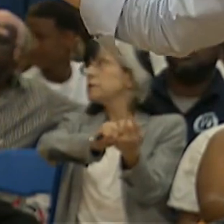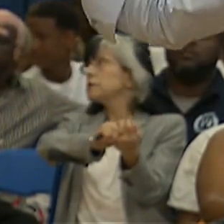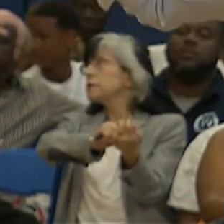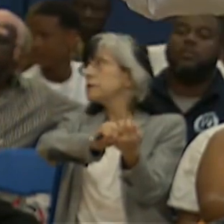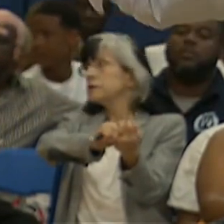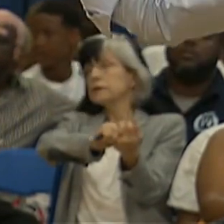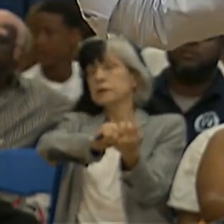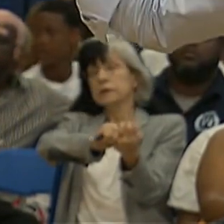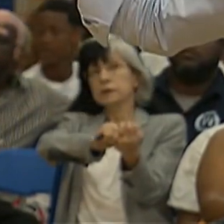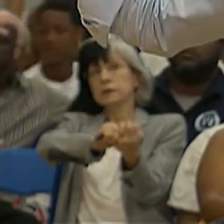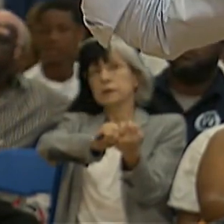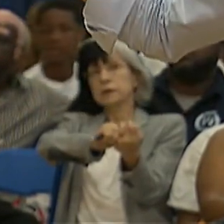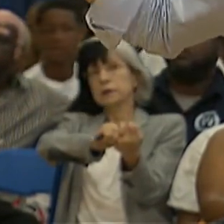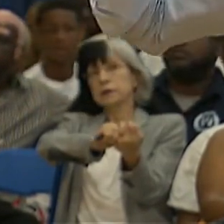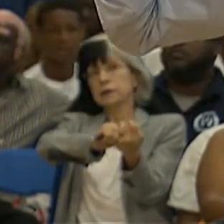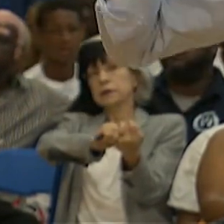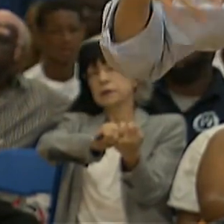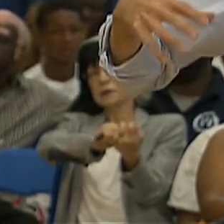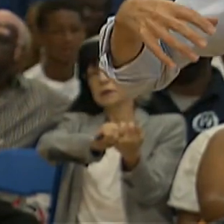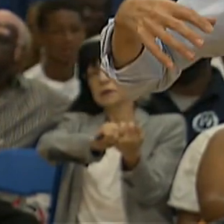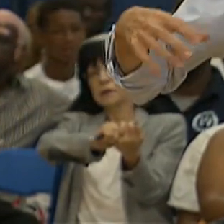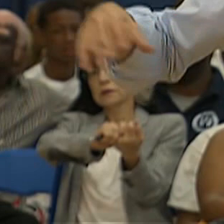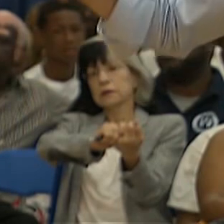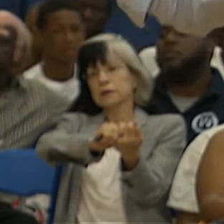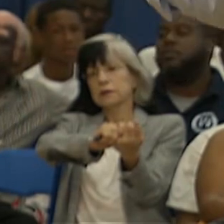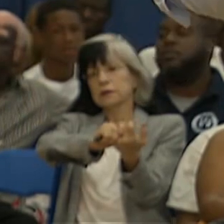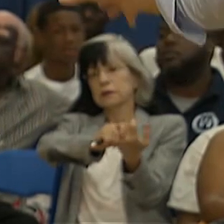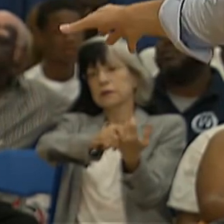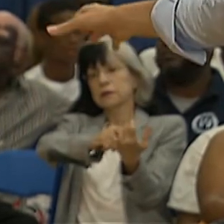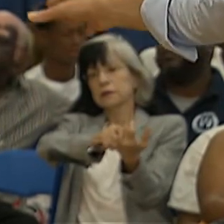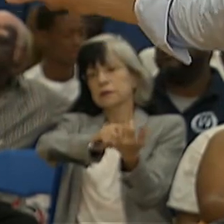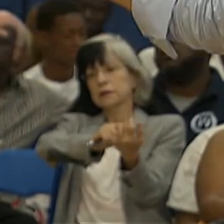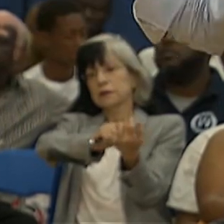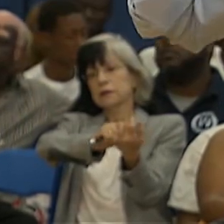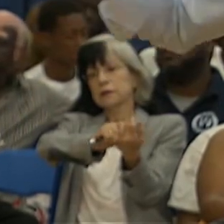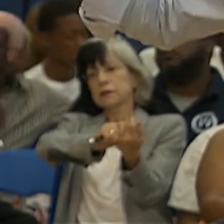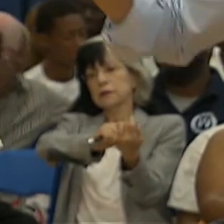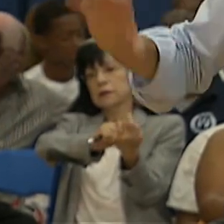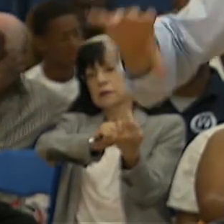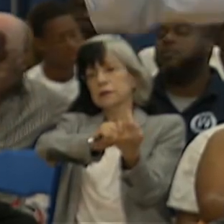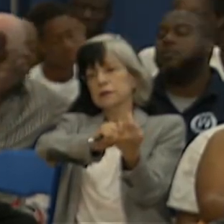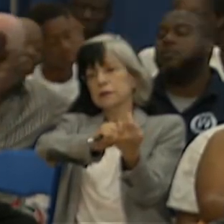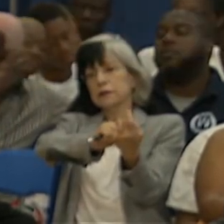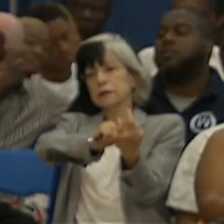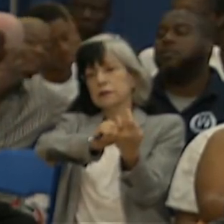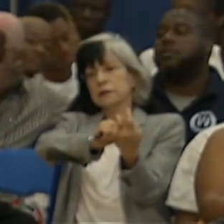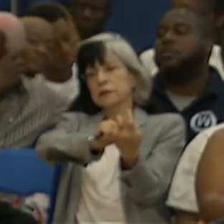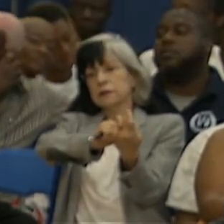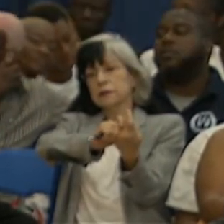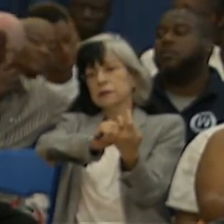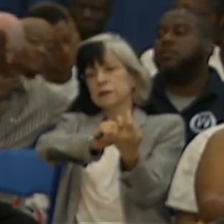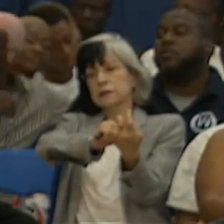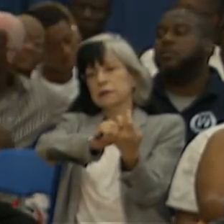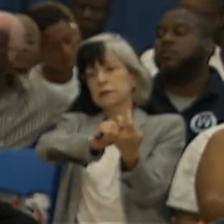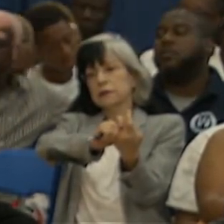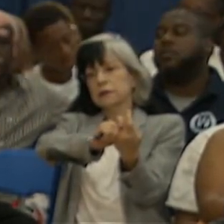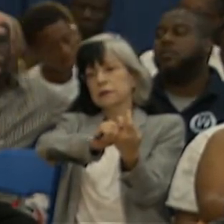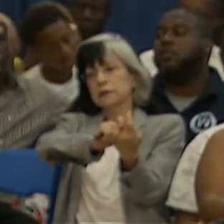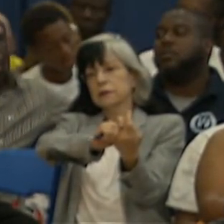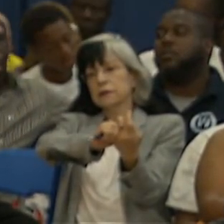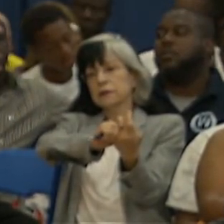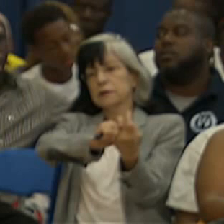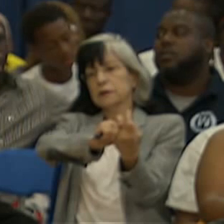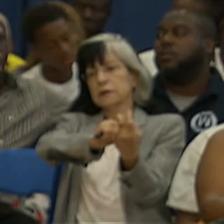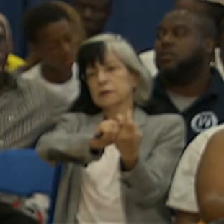all young people, regardless of documentation status, to know the NYPD will protect them and the NYPD will never give their name to the